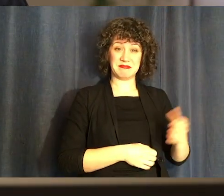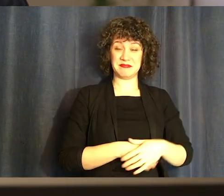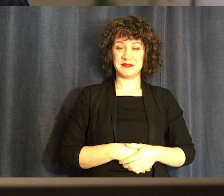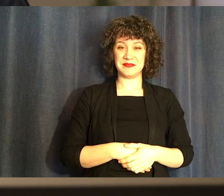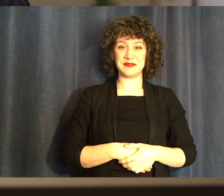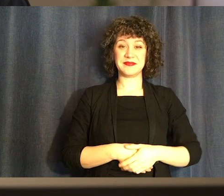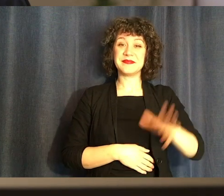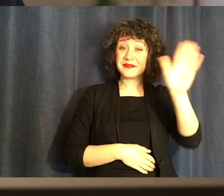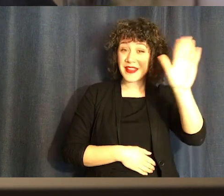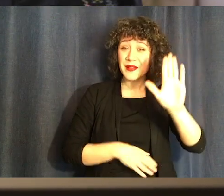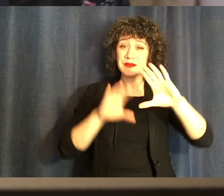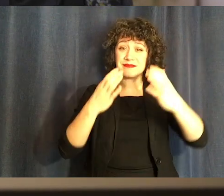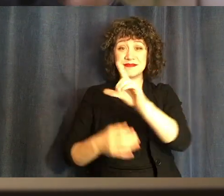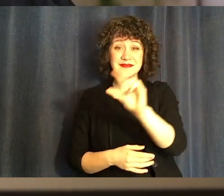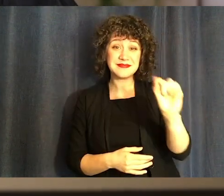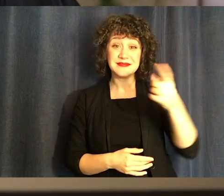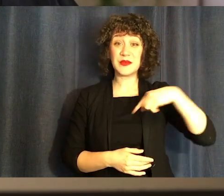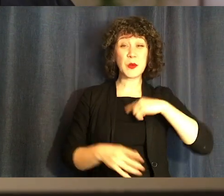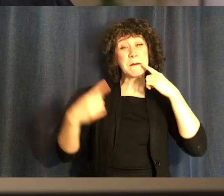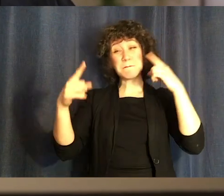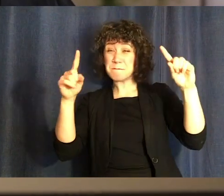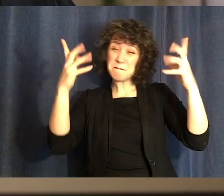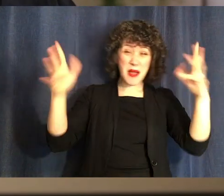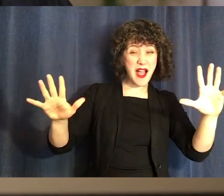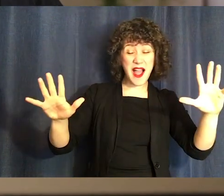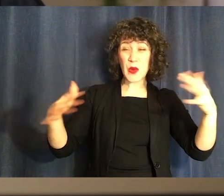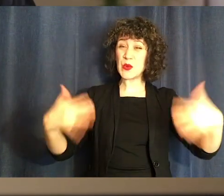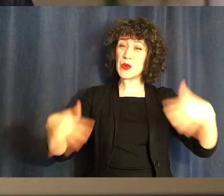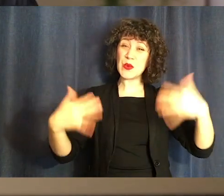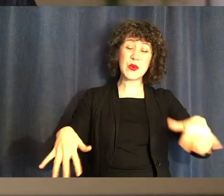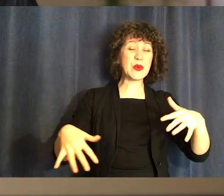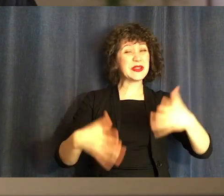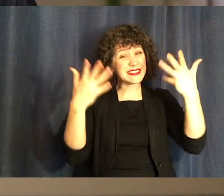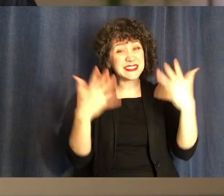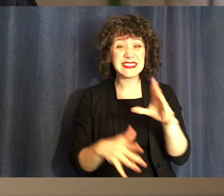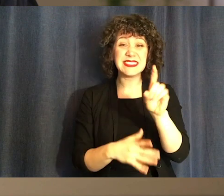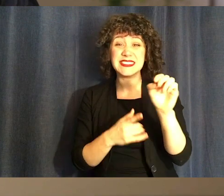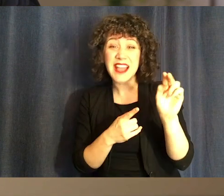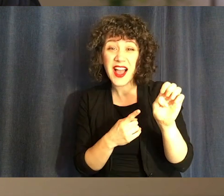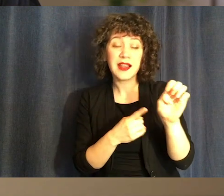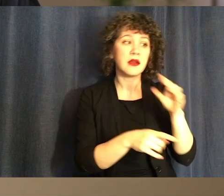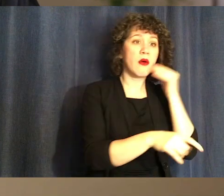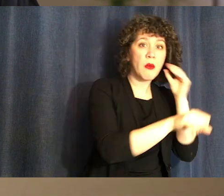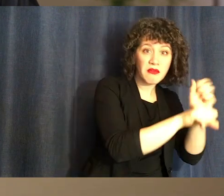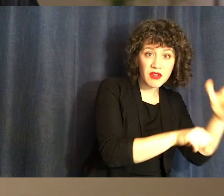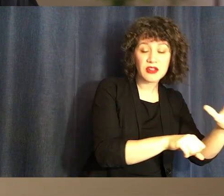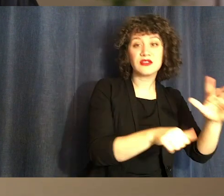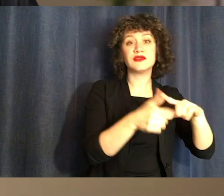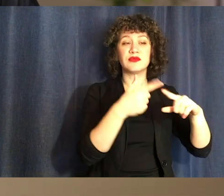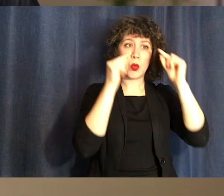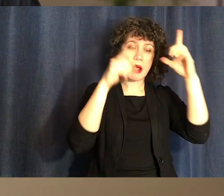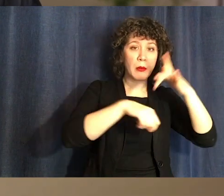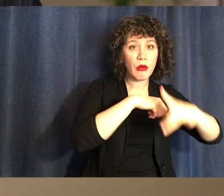Hello, class of 2020. We did it! We're finally done. We're done doing homework, done getting up early,